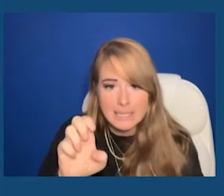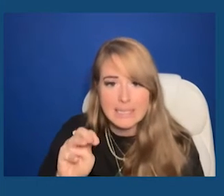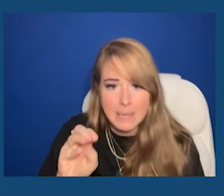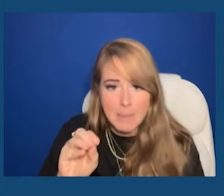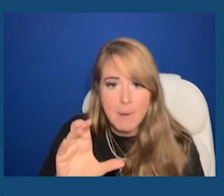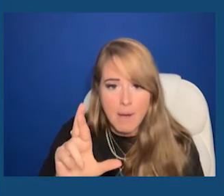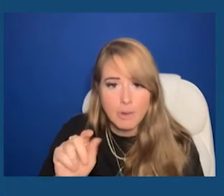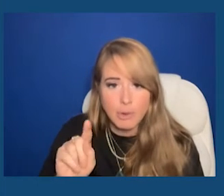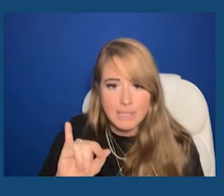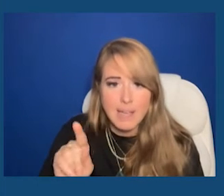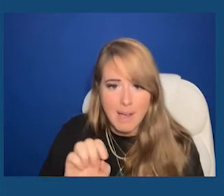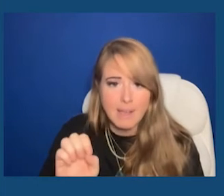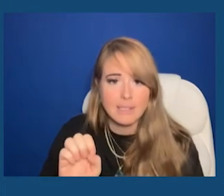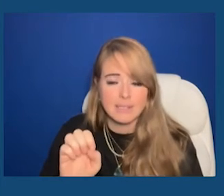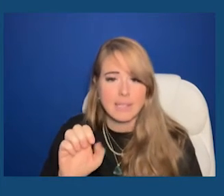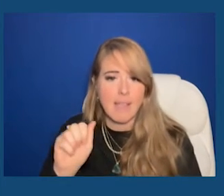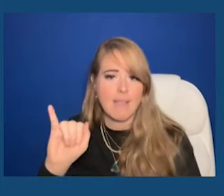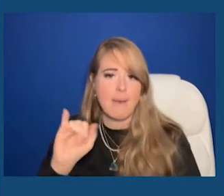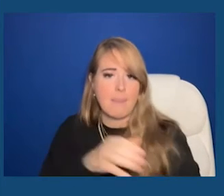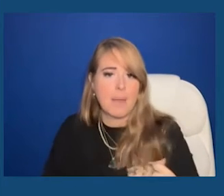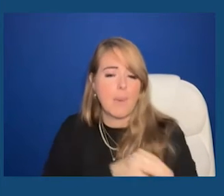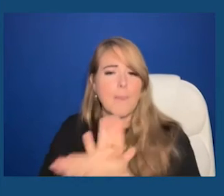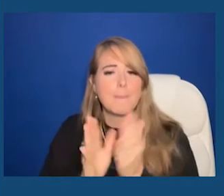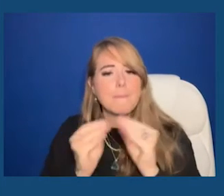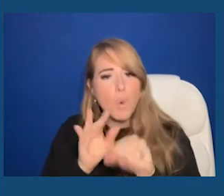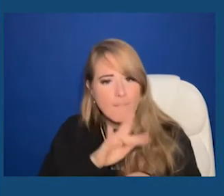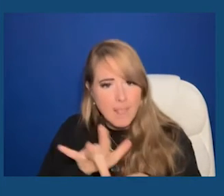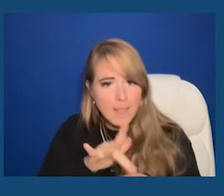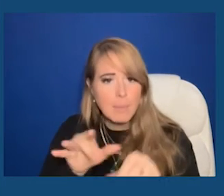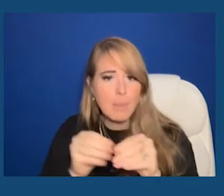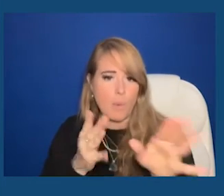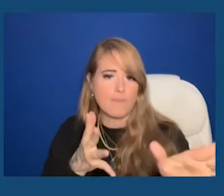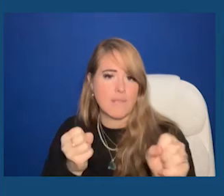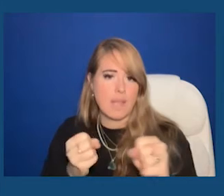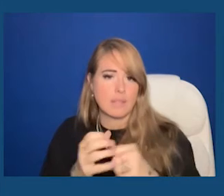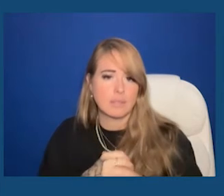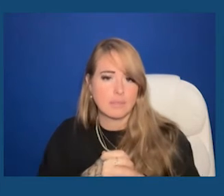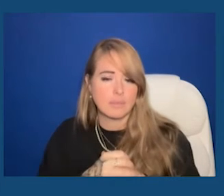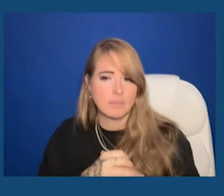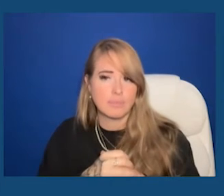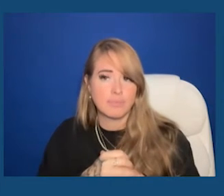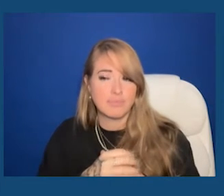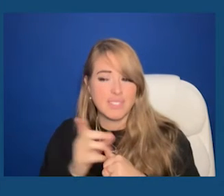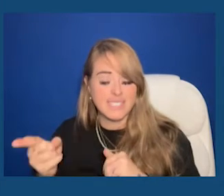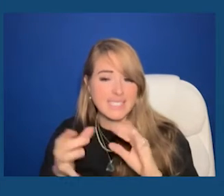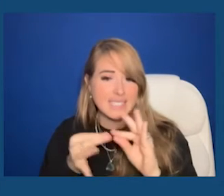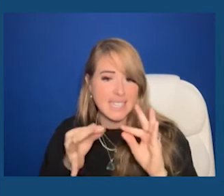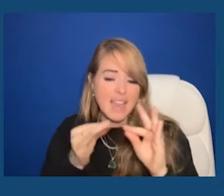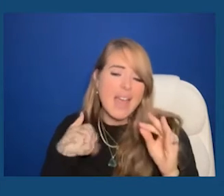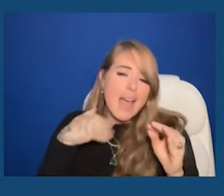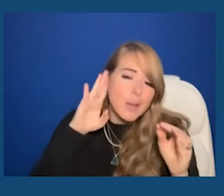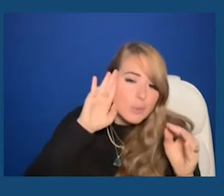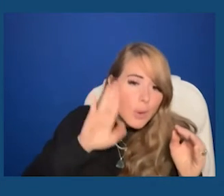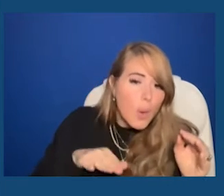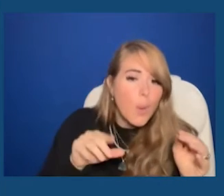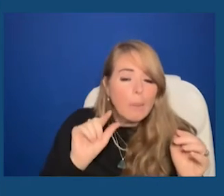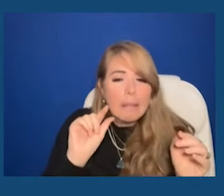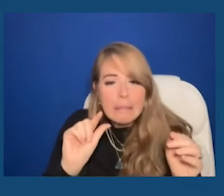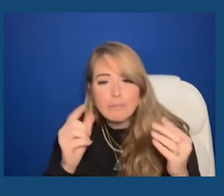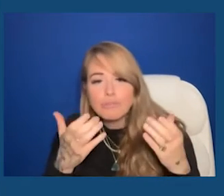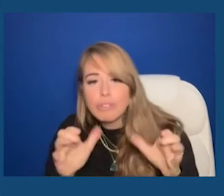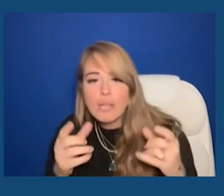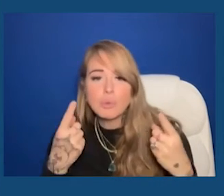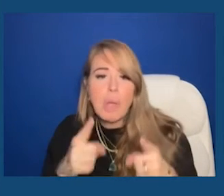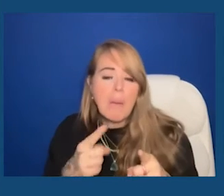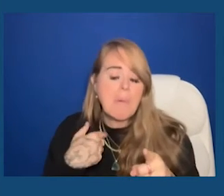AI, make it more available quicker. And he says, I know it's only got a little chance of happening, but I just thought I'd